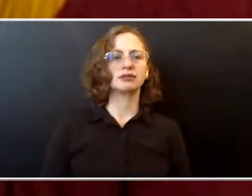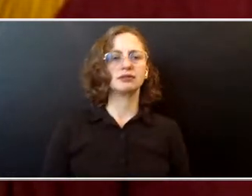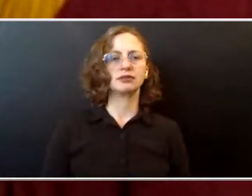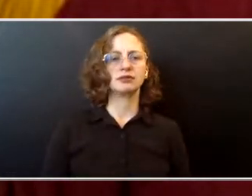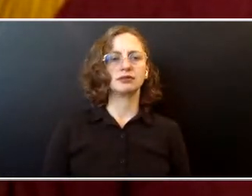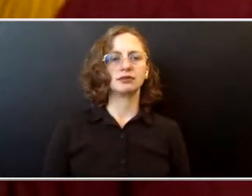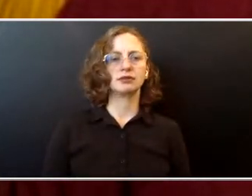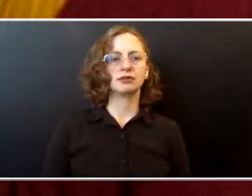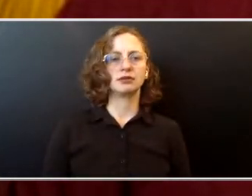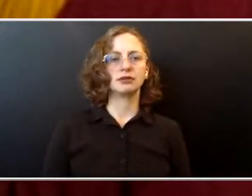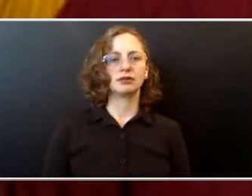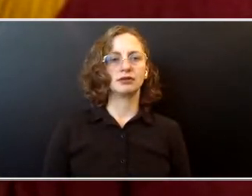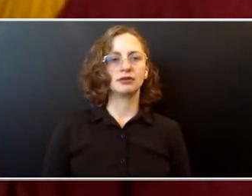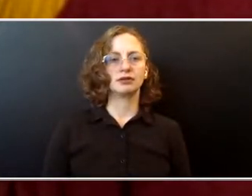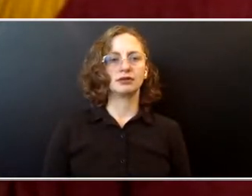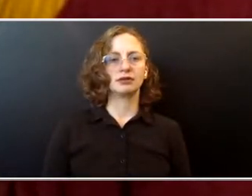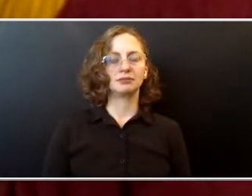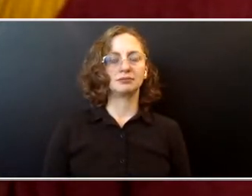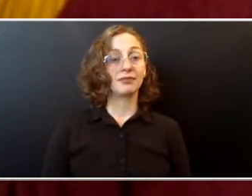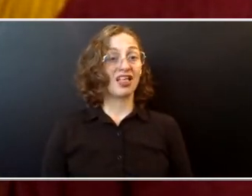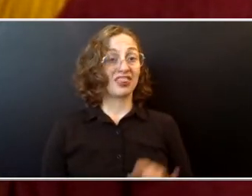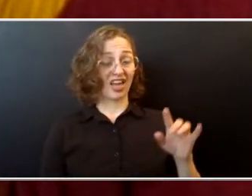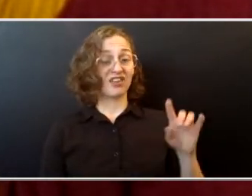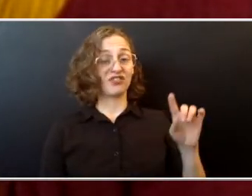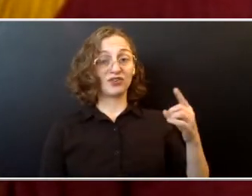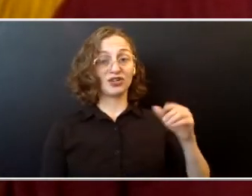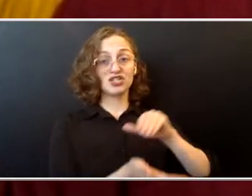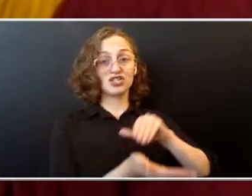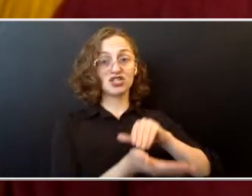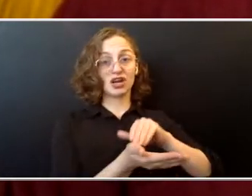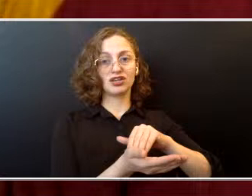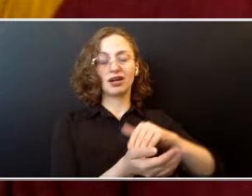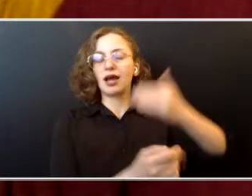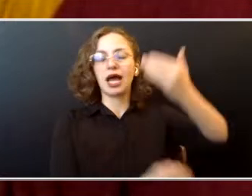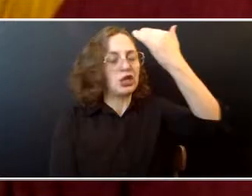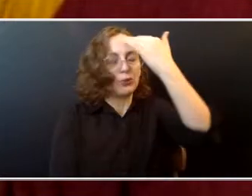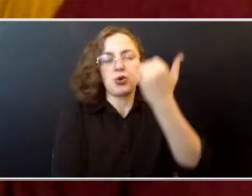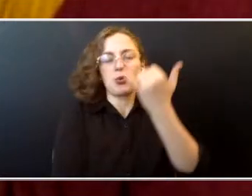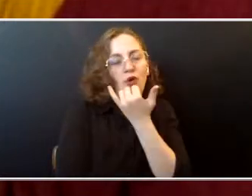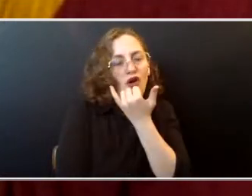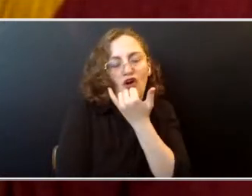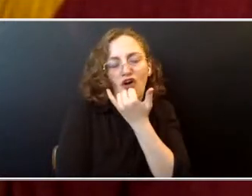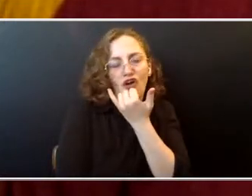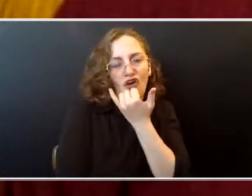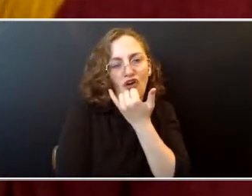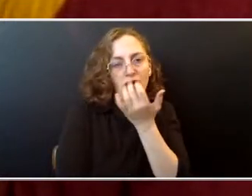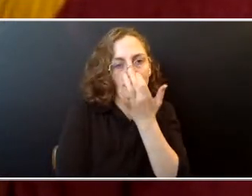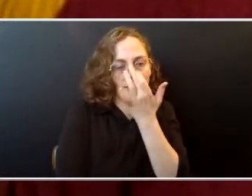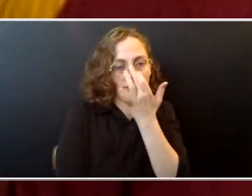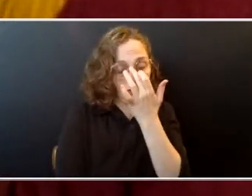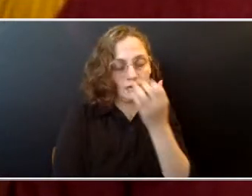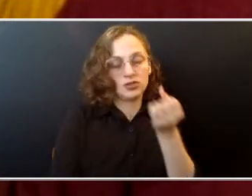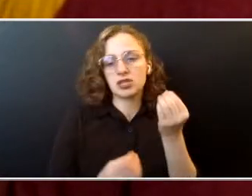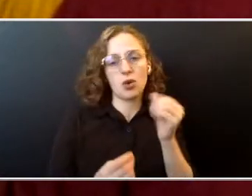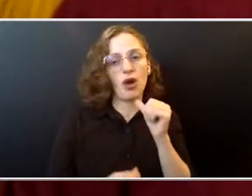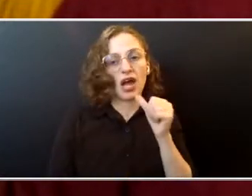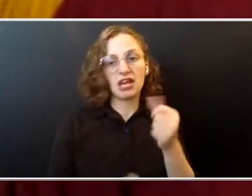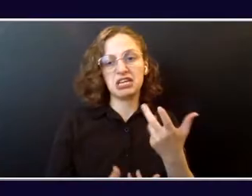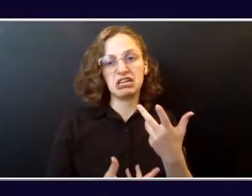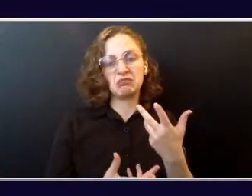I knew that they were wrong, so I didn't take it to heart. The doctor I just that blamed knew I you needed at first. to. Yeah.